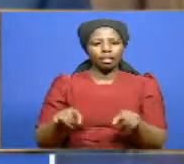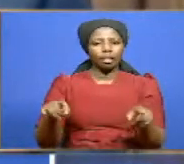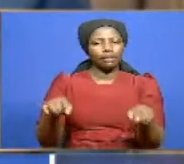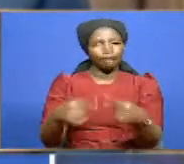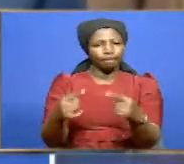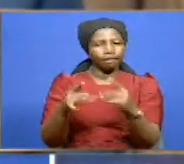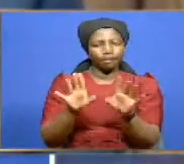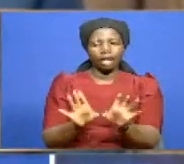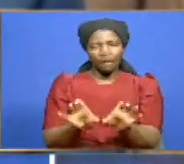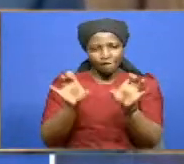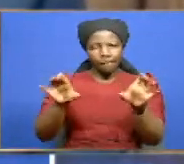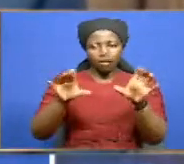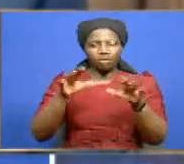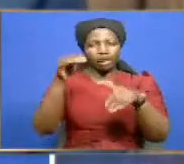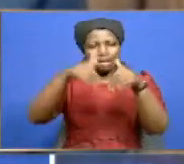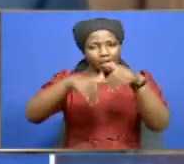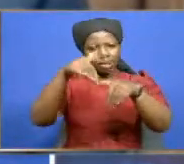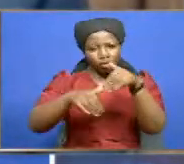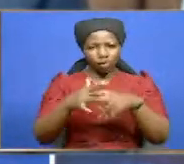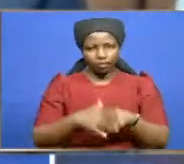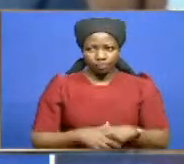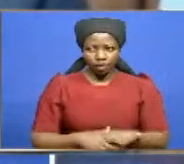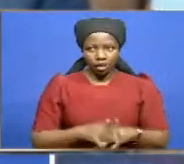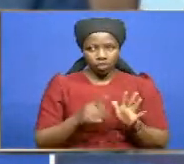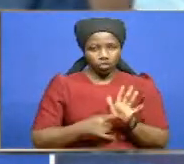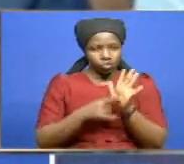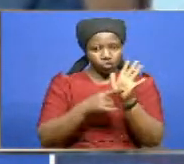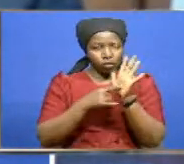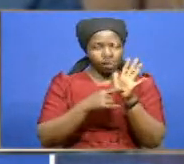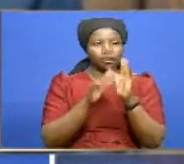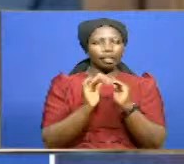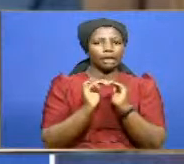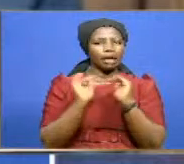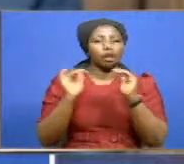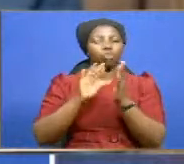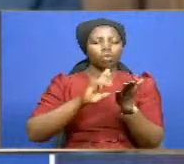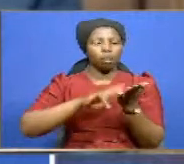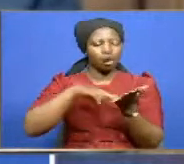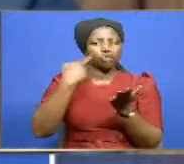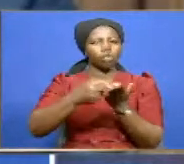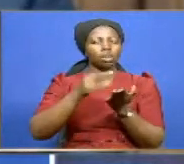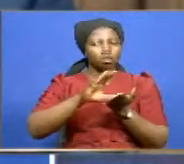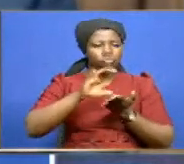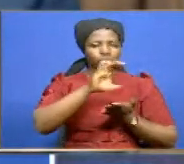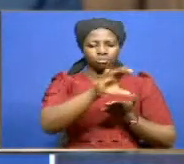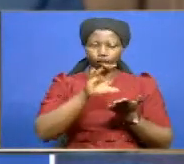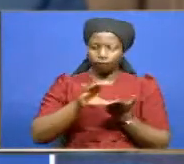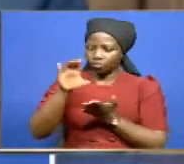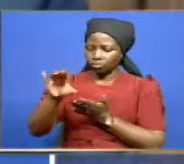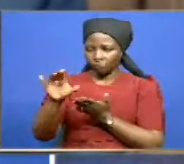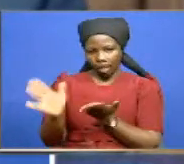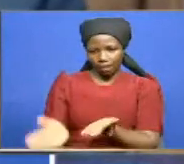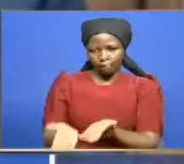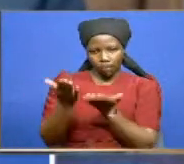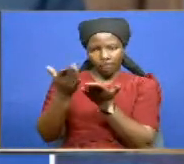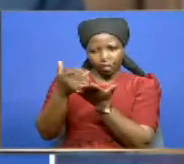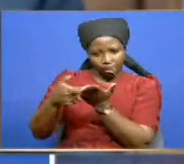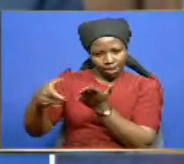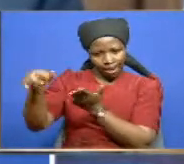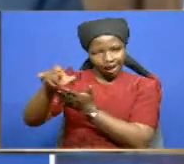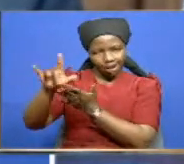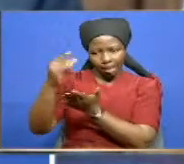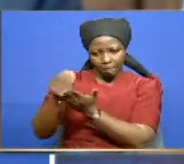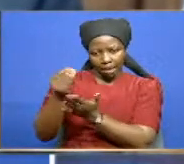Fostering equitable distribution of resources by enhancing the share of revenues to